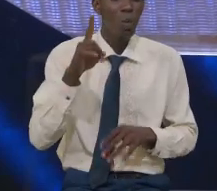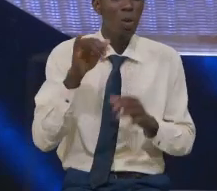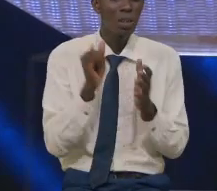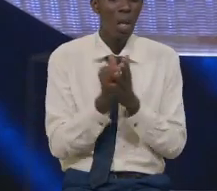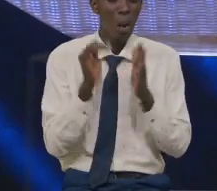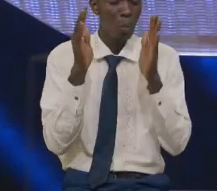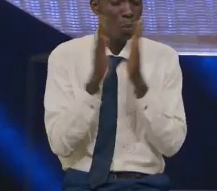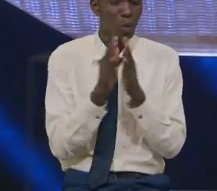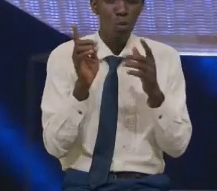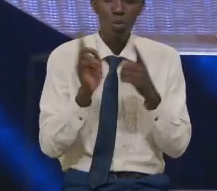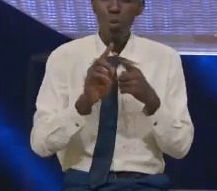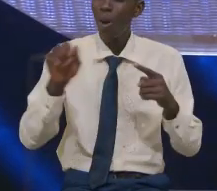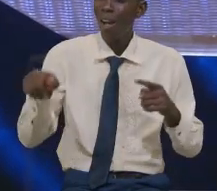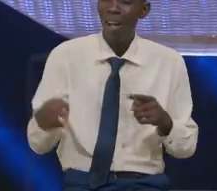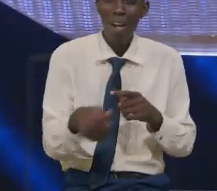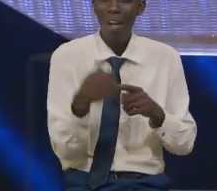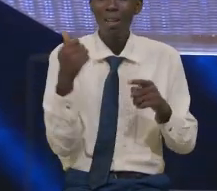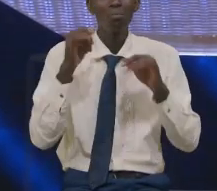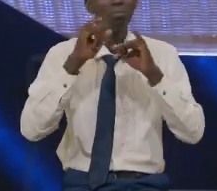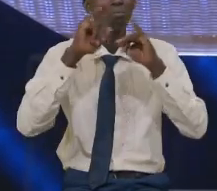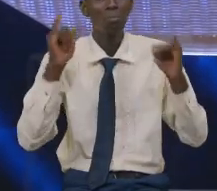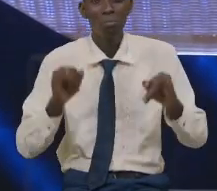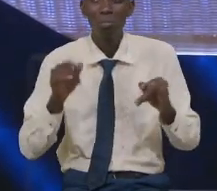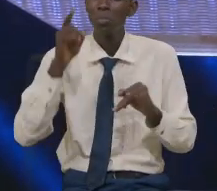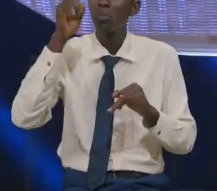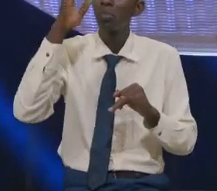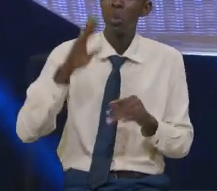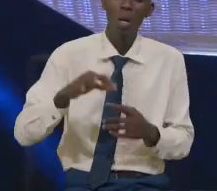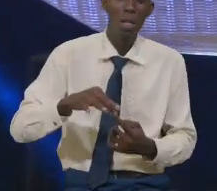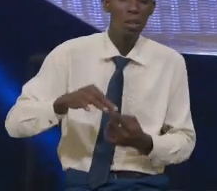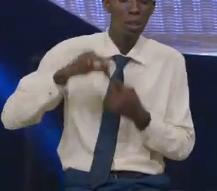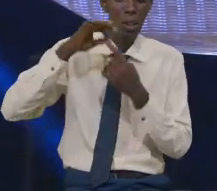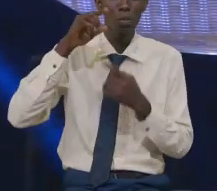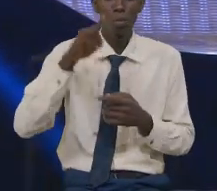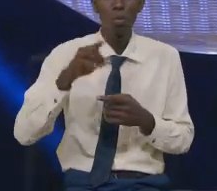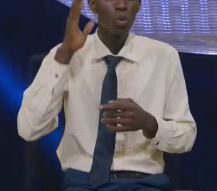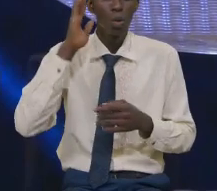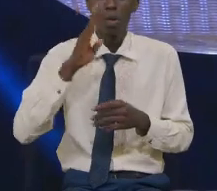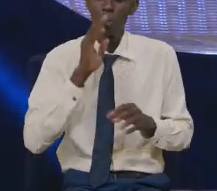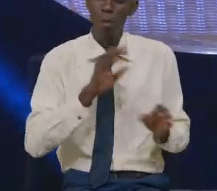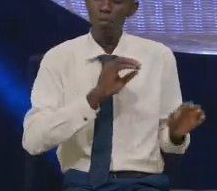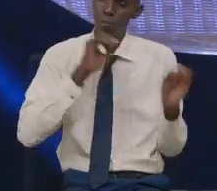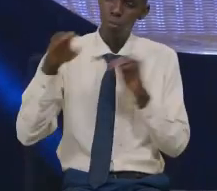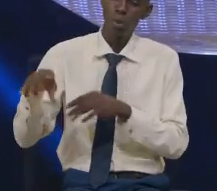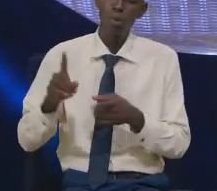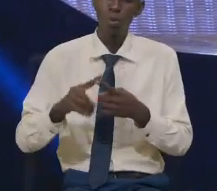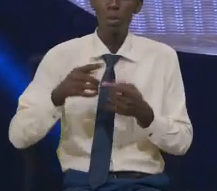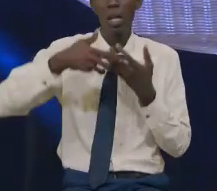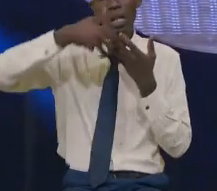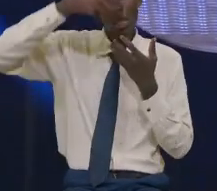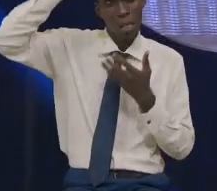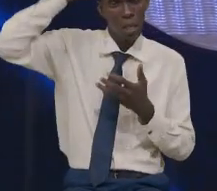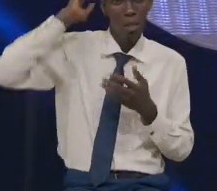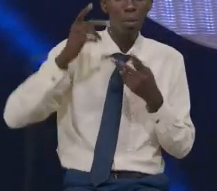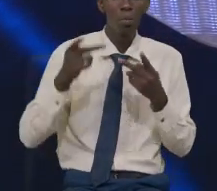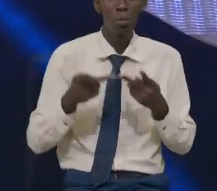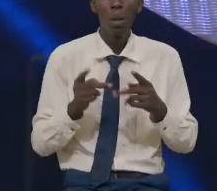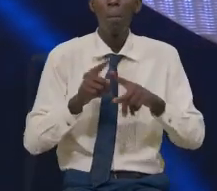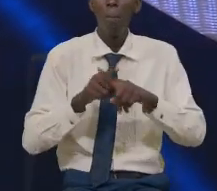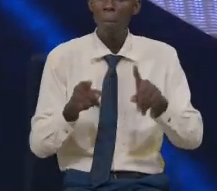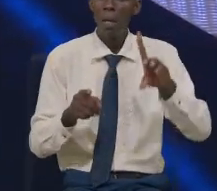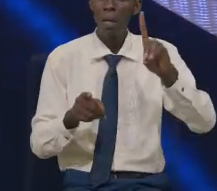was his characteristic. All these 30 days, he'll be thrown to the lion's den. Daniel knew